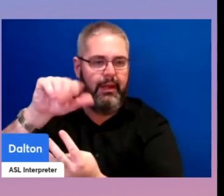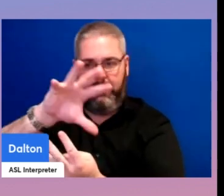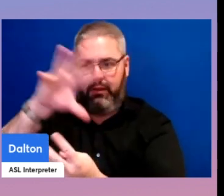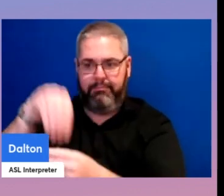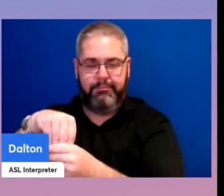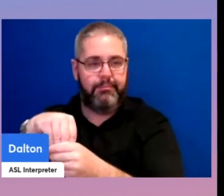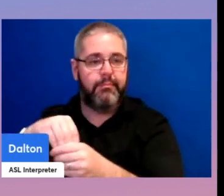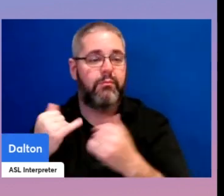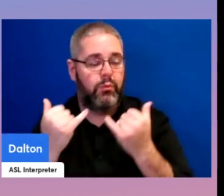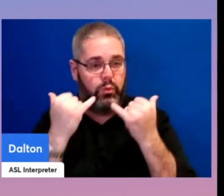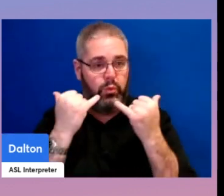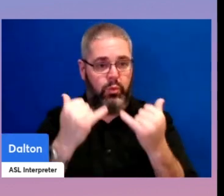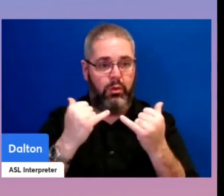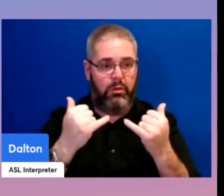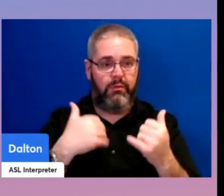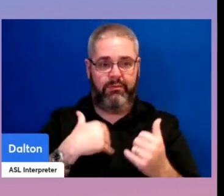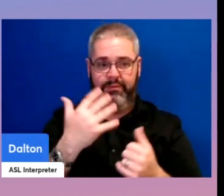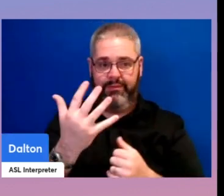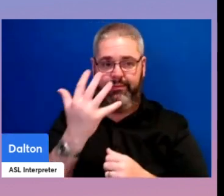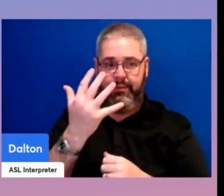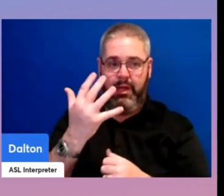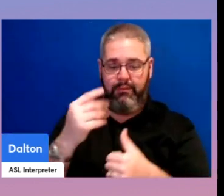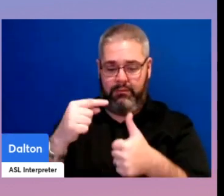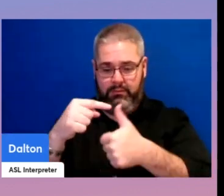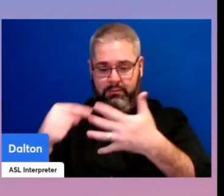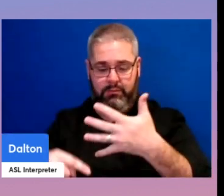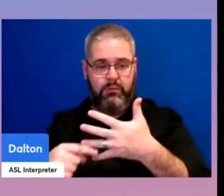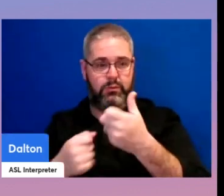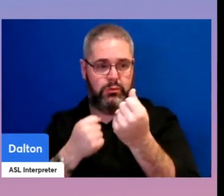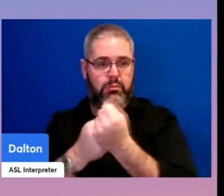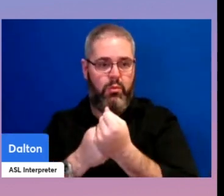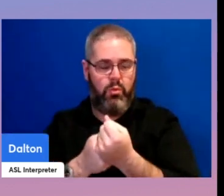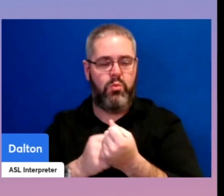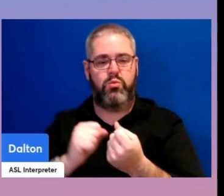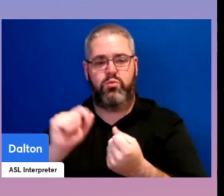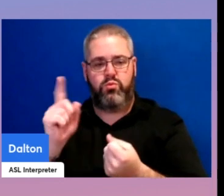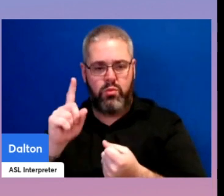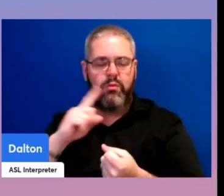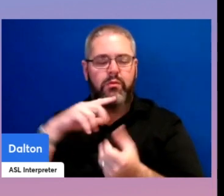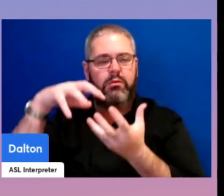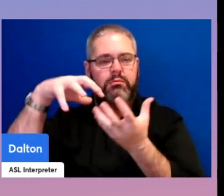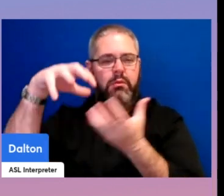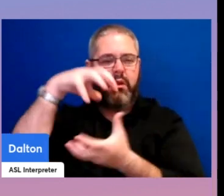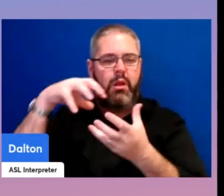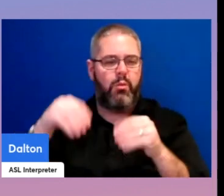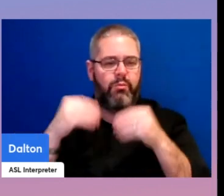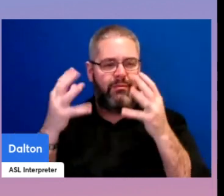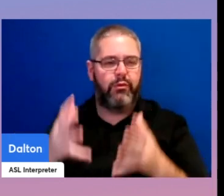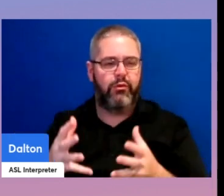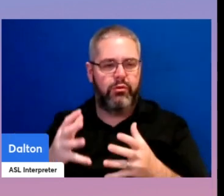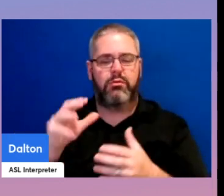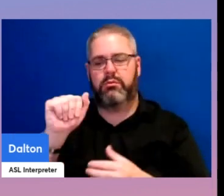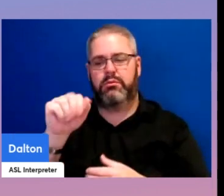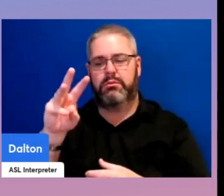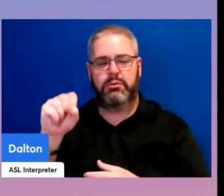Currently, there are 5 destinations that are supported, and in terms of major cloud providers, it is AWS, Azure, and